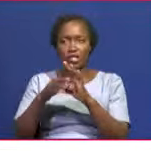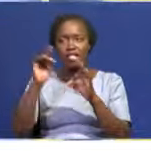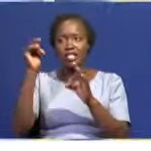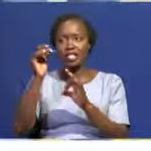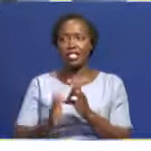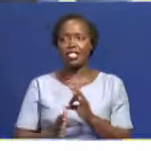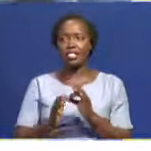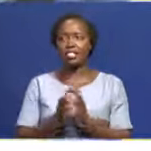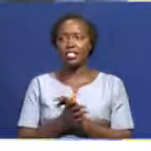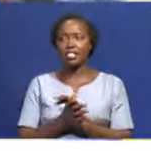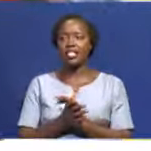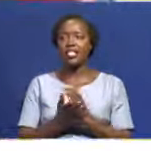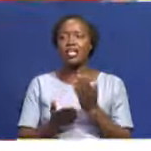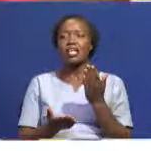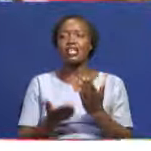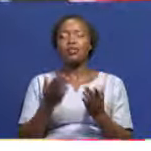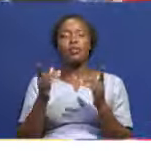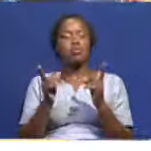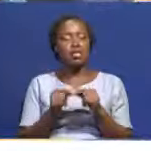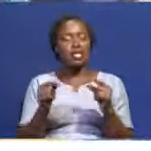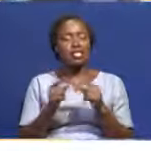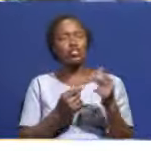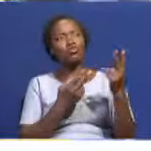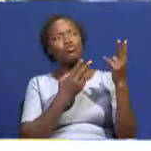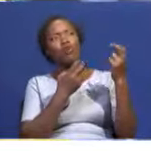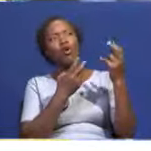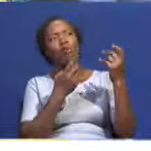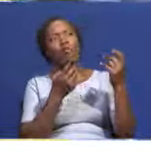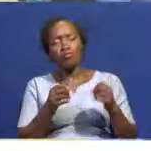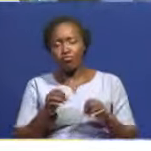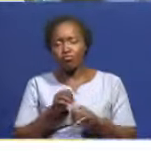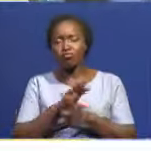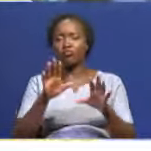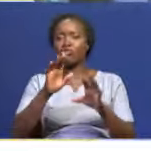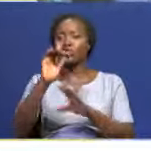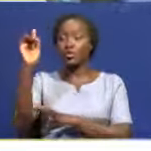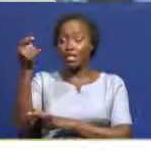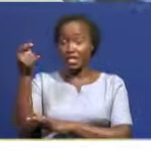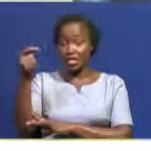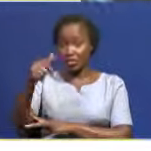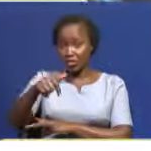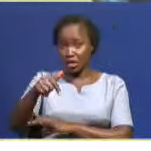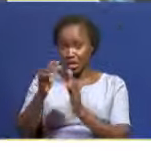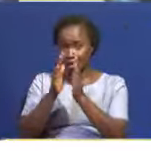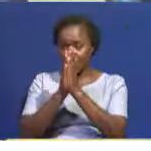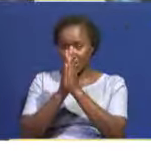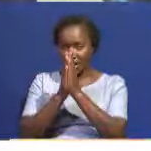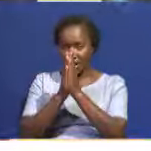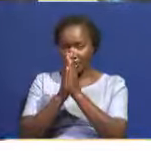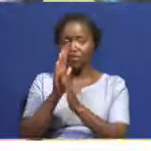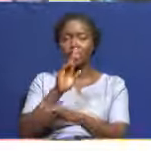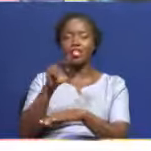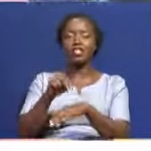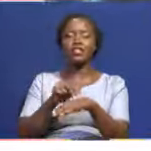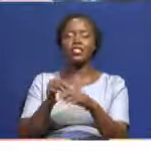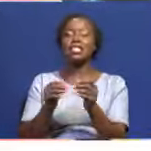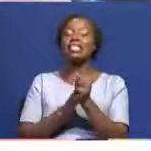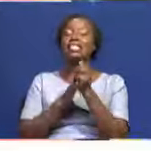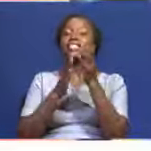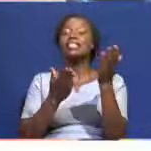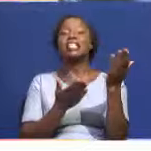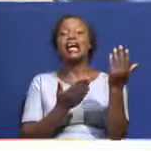Wakenya. Licha ya jumbe za tumaini kutolewa kwa Wakenya katika hafla hii ya maombi ya kitaifa, viongozi